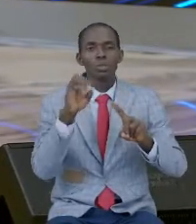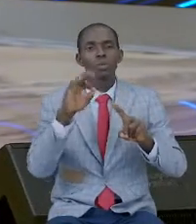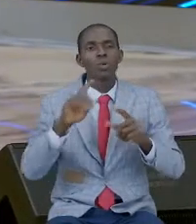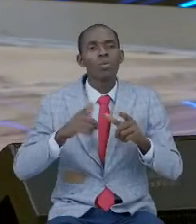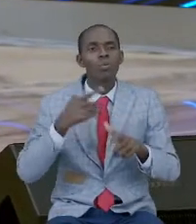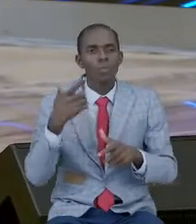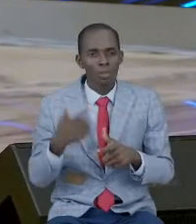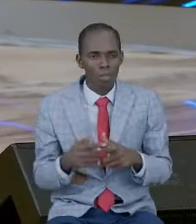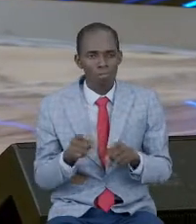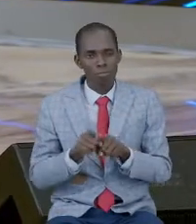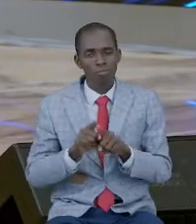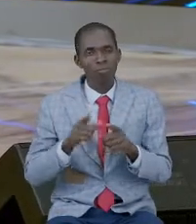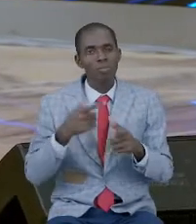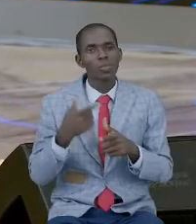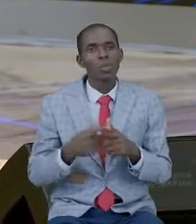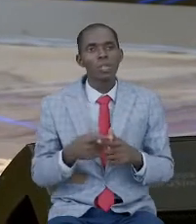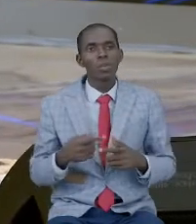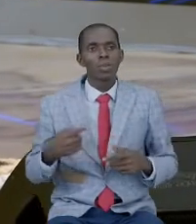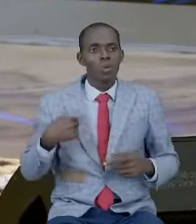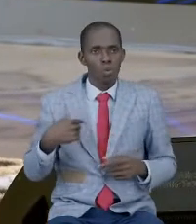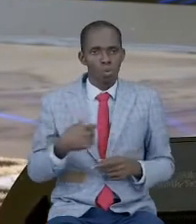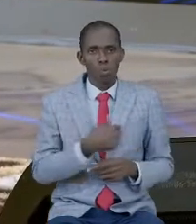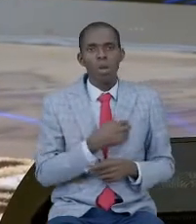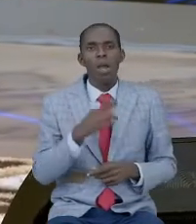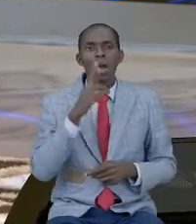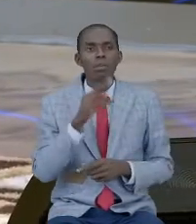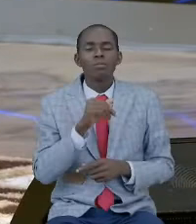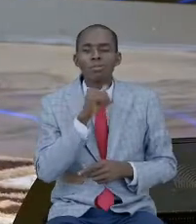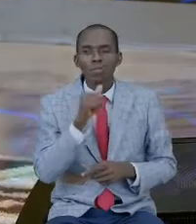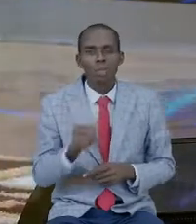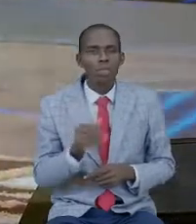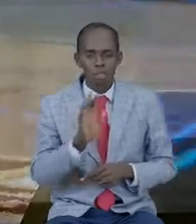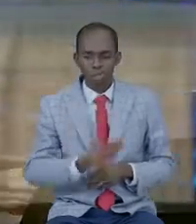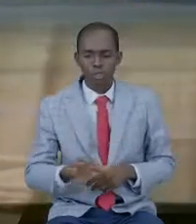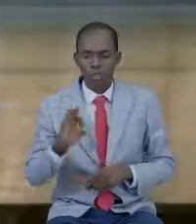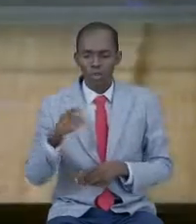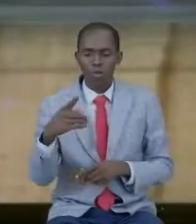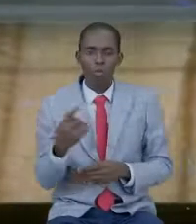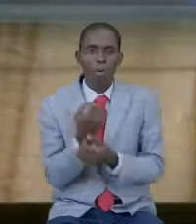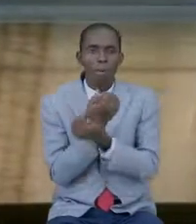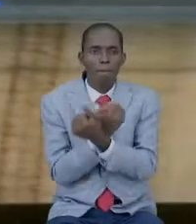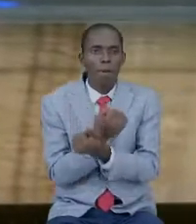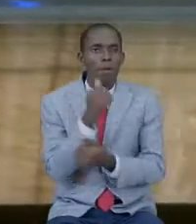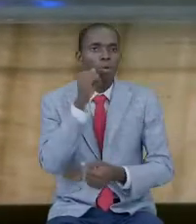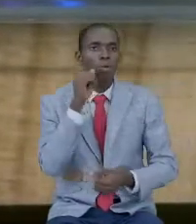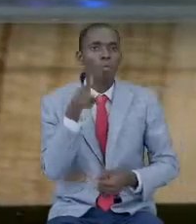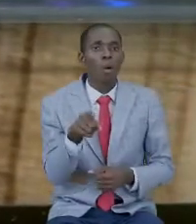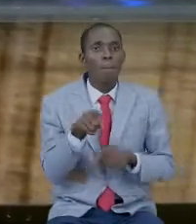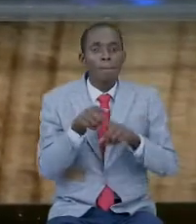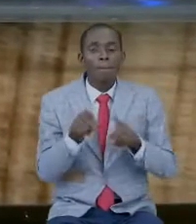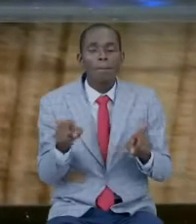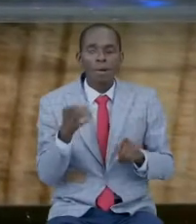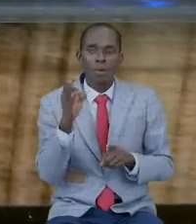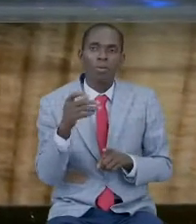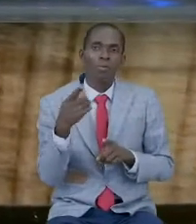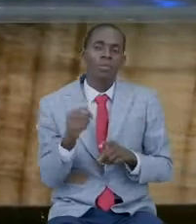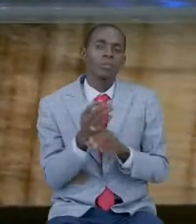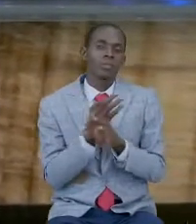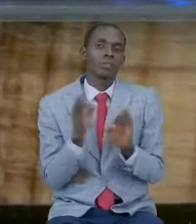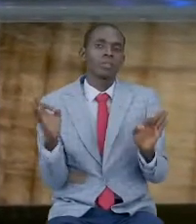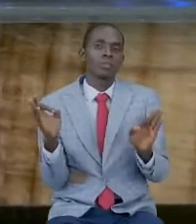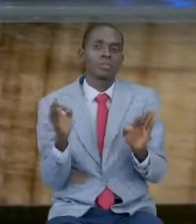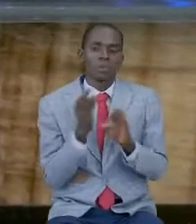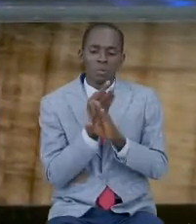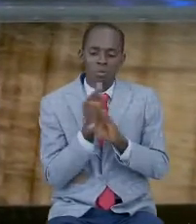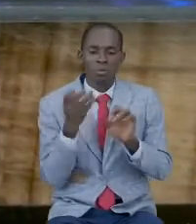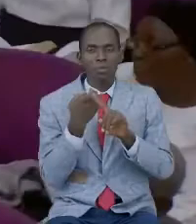not children of the bondwoman, but of the free. Free